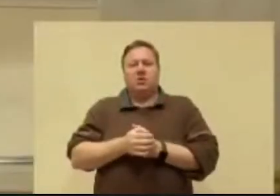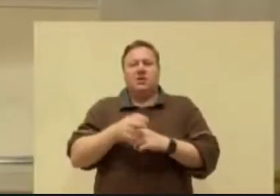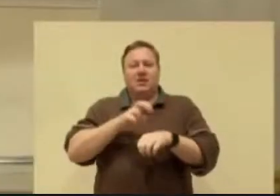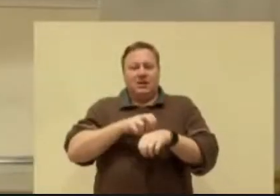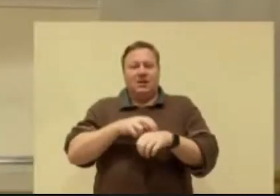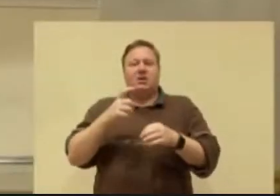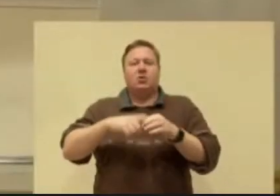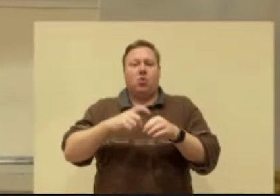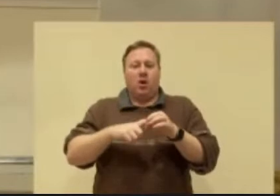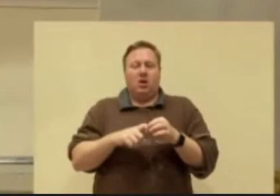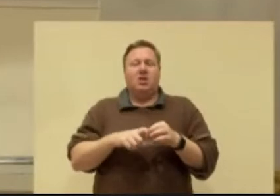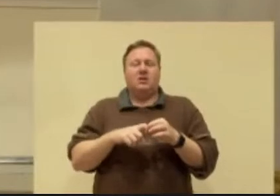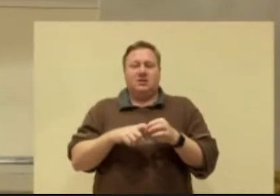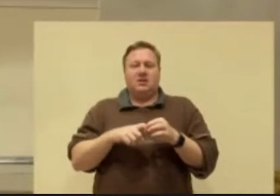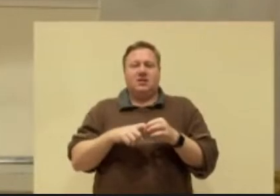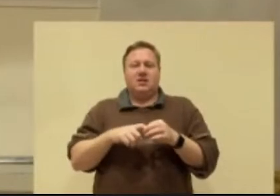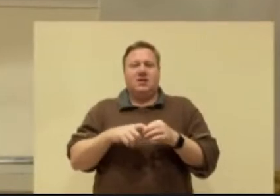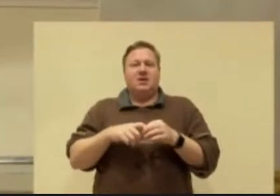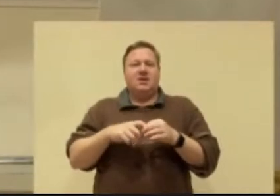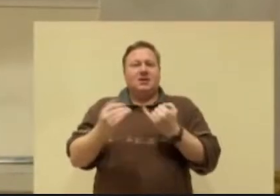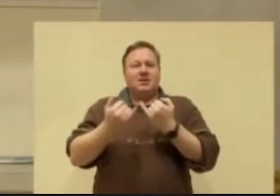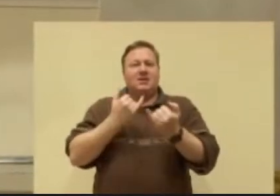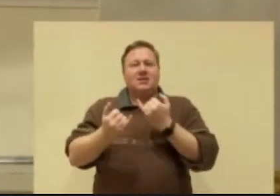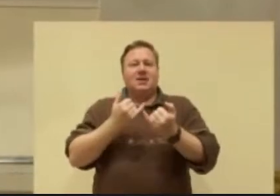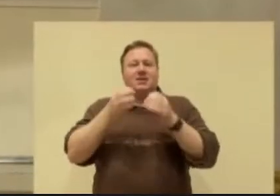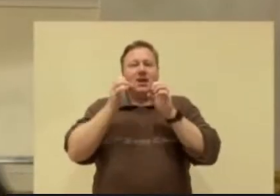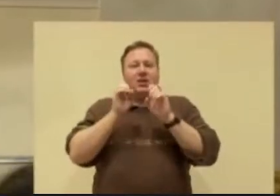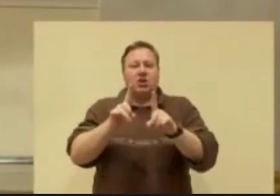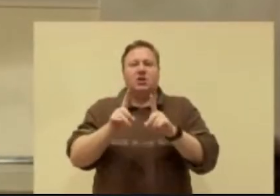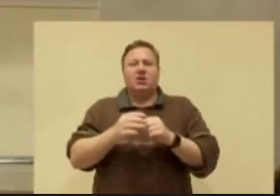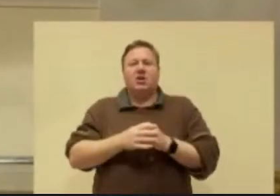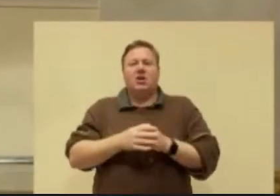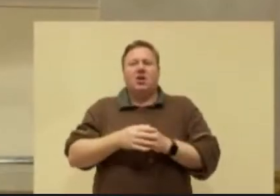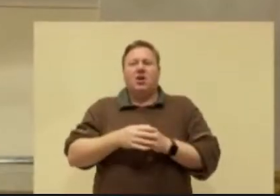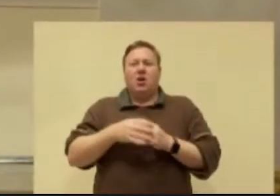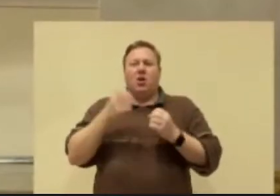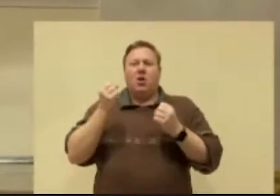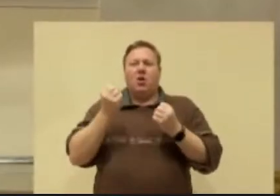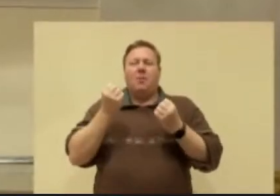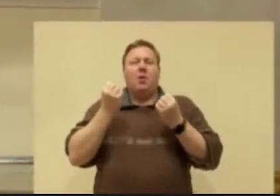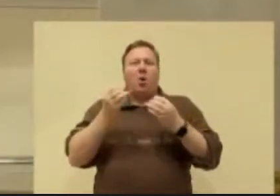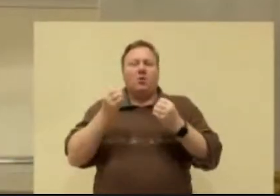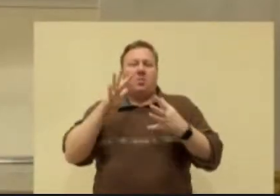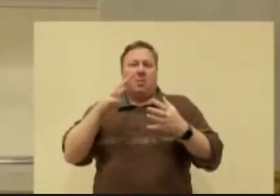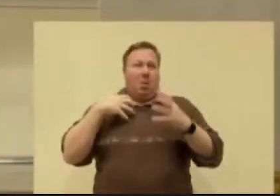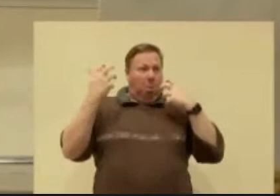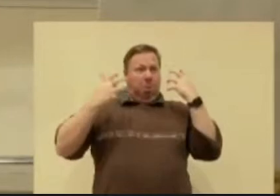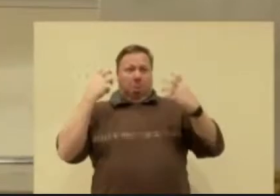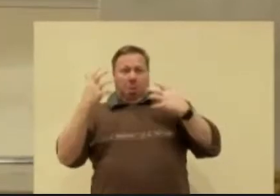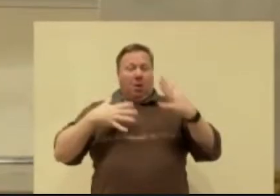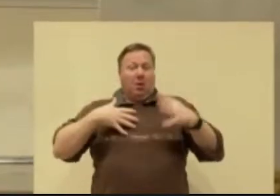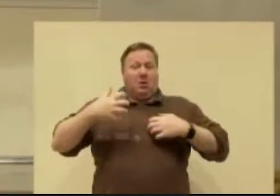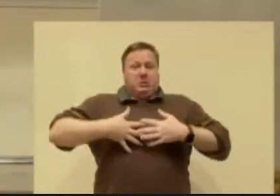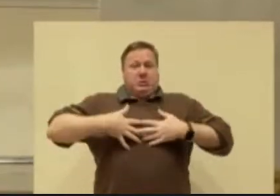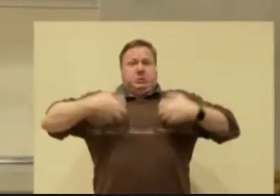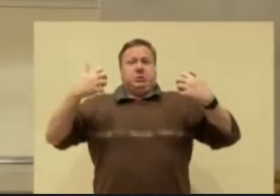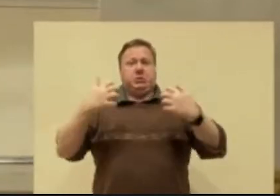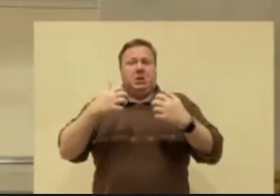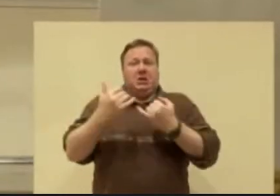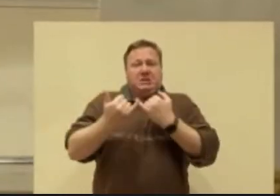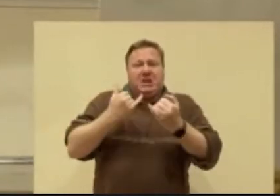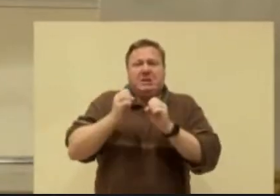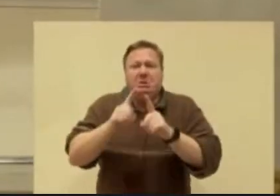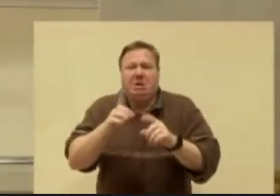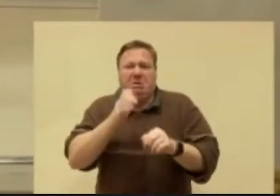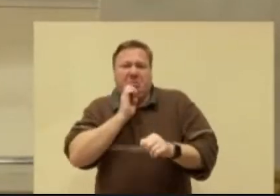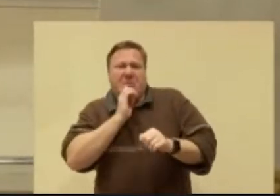sexuality education i know there was a lot of halabaloo when people did not understand what this comprehensive sexuality education is